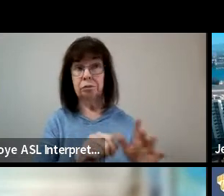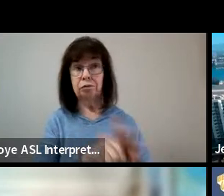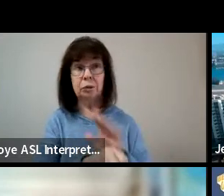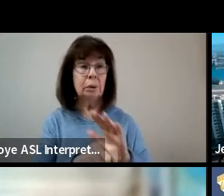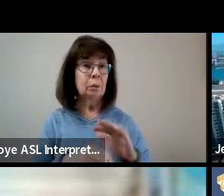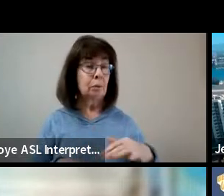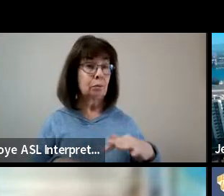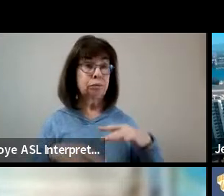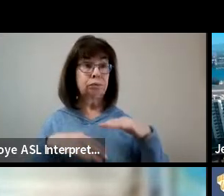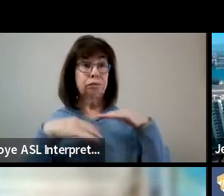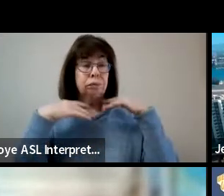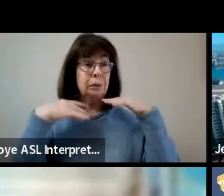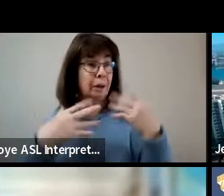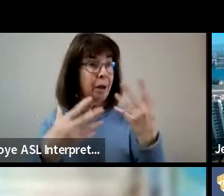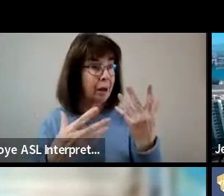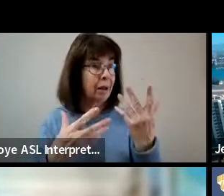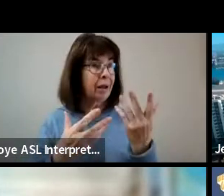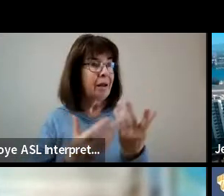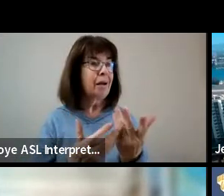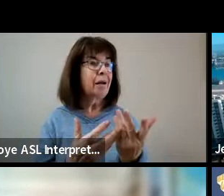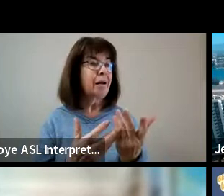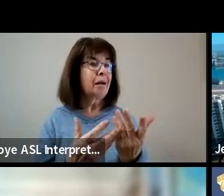before this, but do we have any idea of how